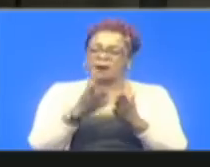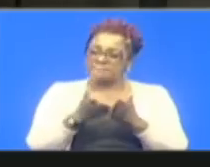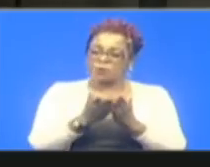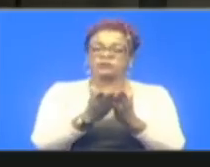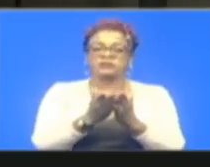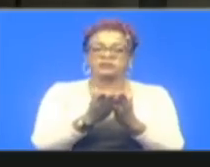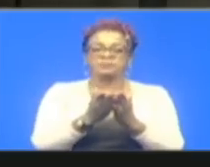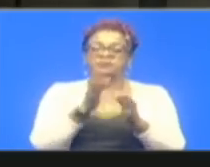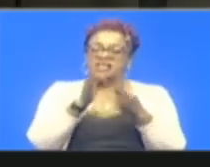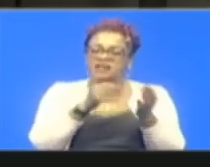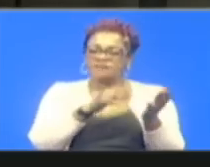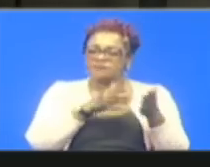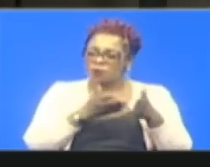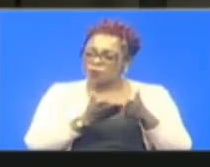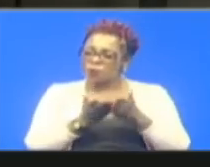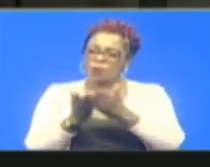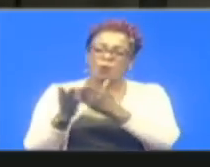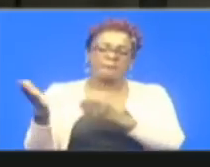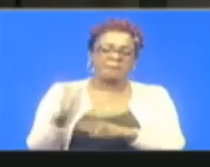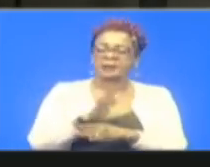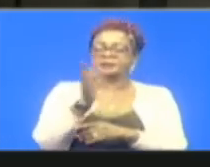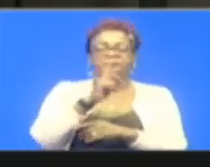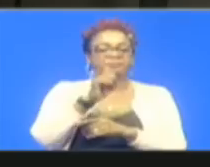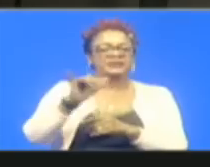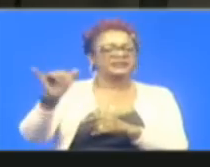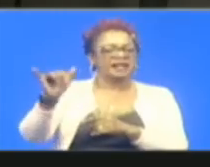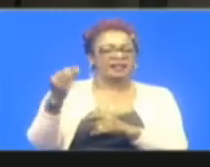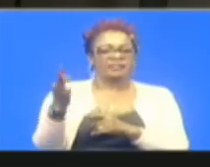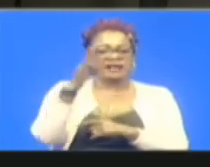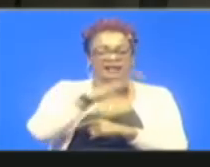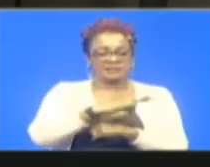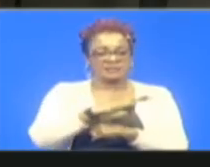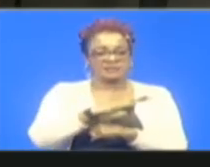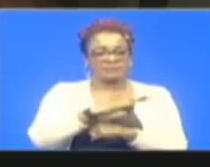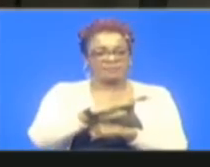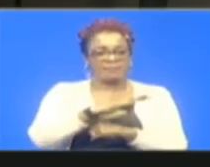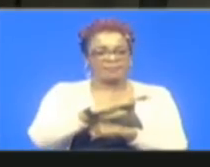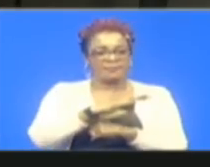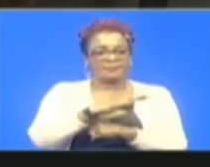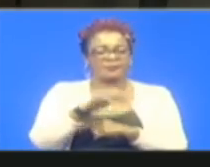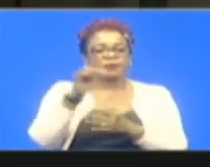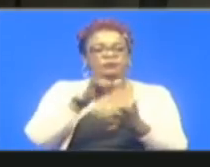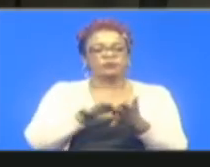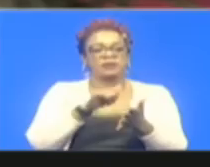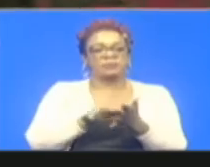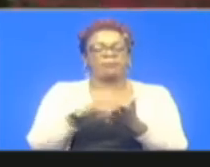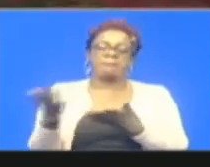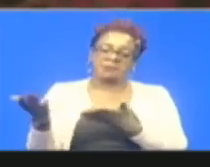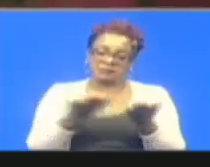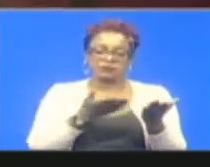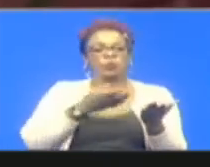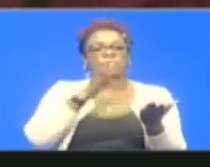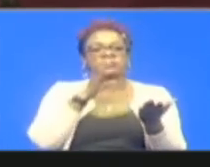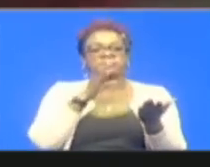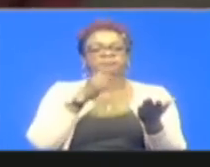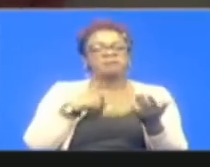yake. Na ikienda, haiendi na kurudi. Inaenda, inalala pengine siku tatu. Ili siku tatu yake ifanyeni ije na maji kitingitini. Nakumbuka